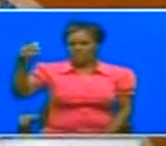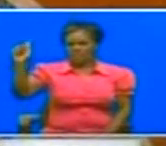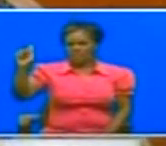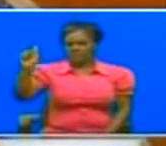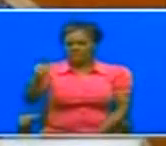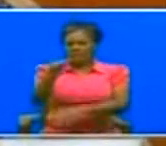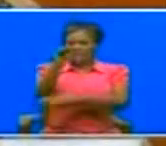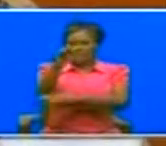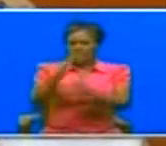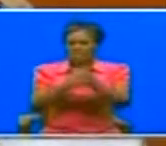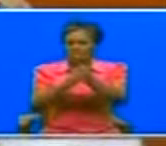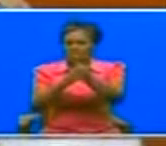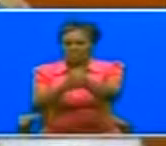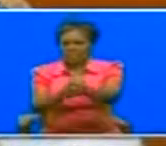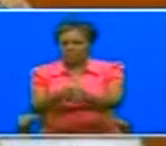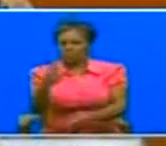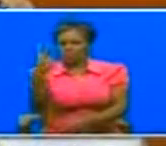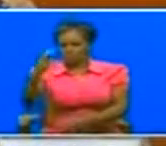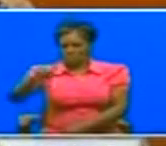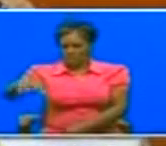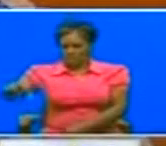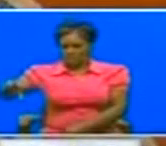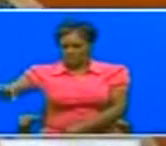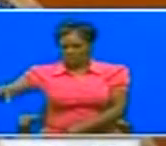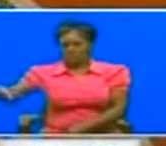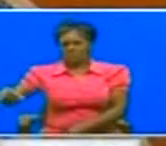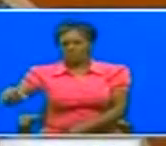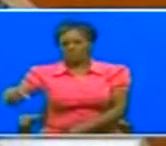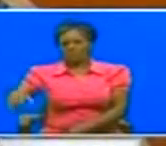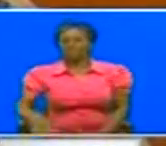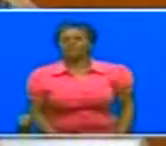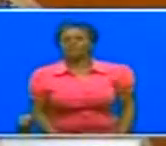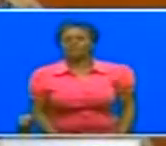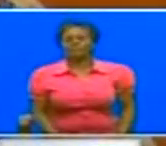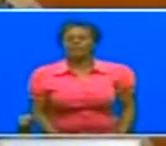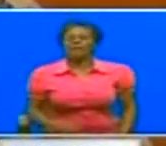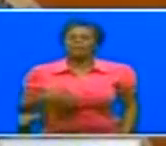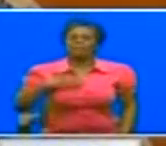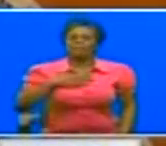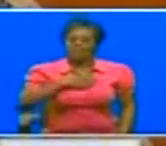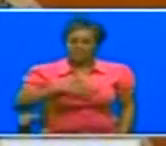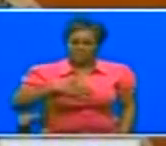upon the leadership of those two counties or three counties, whatever they are,